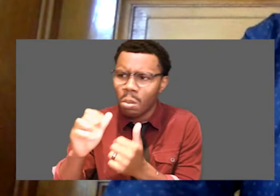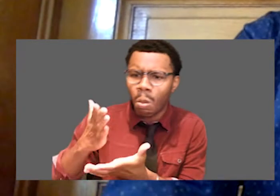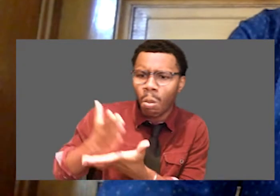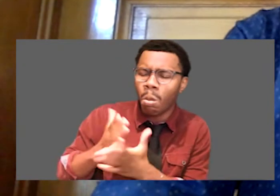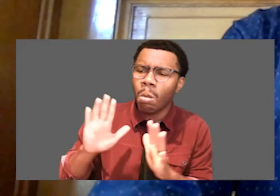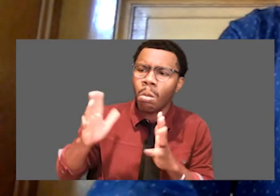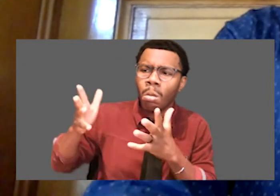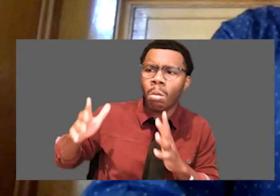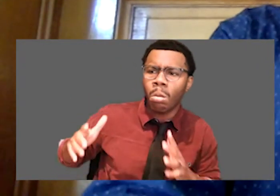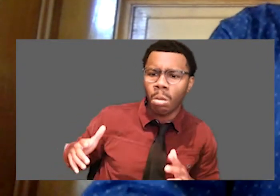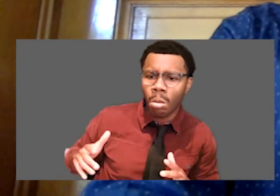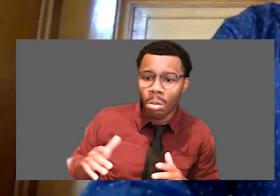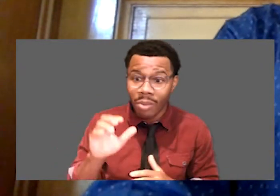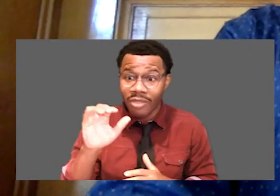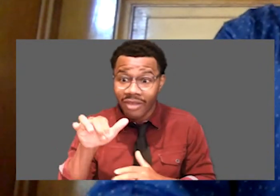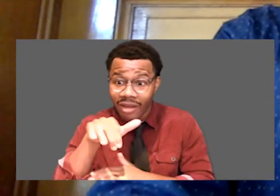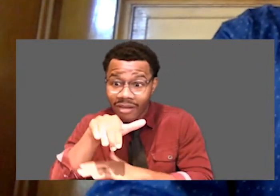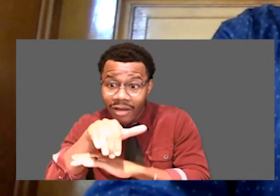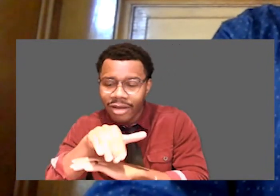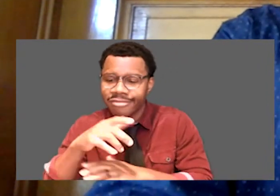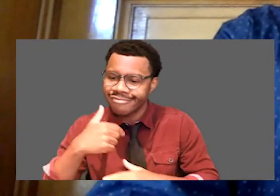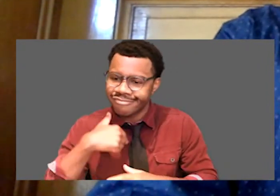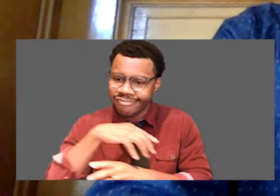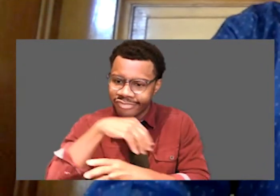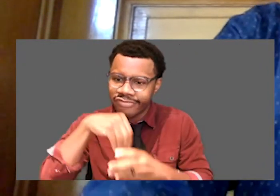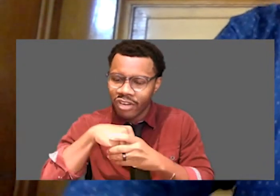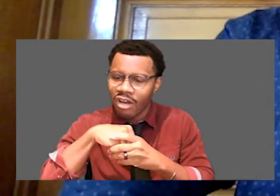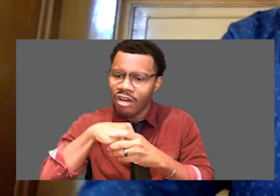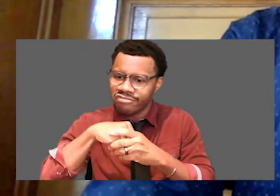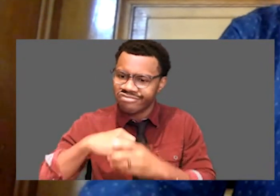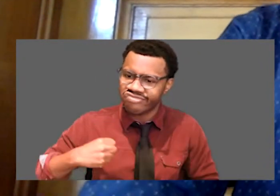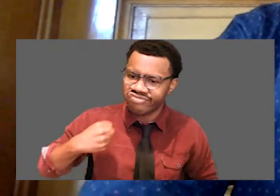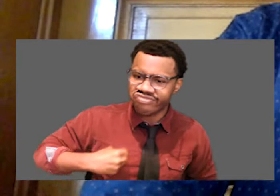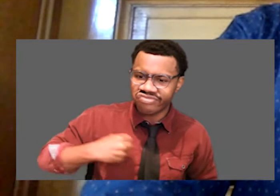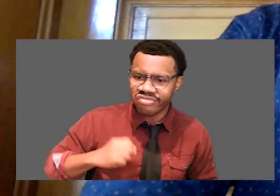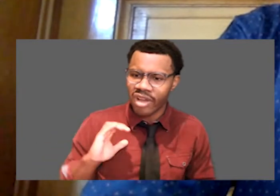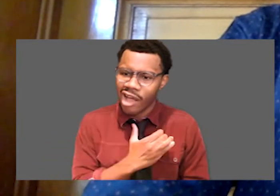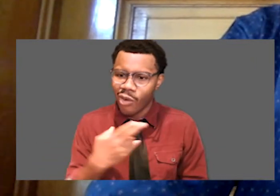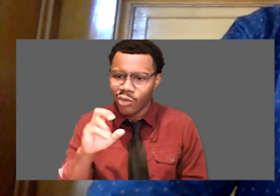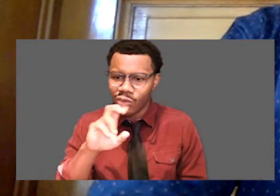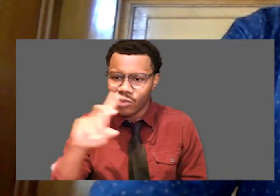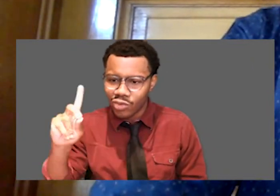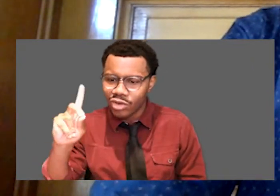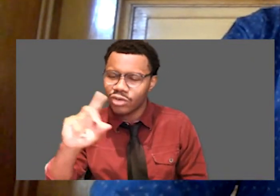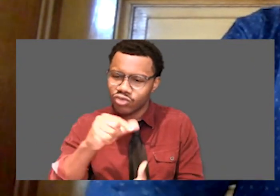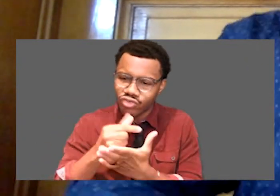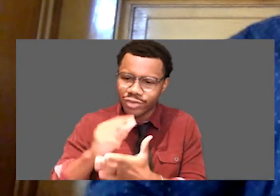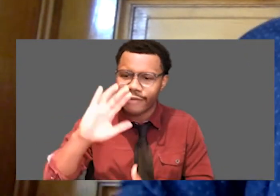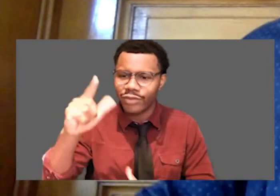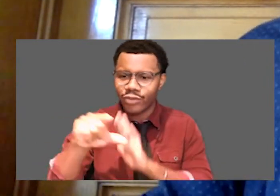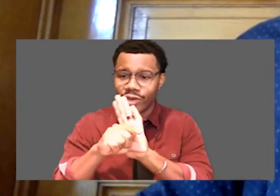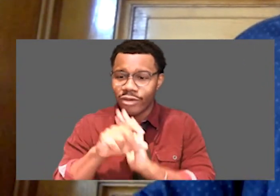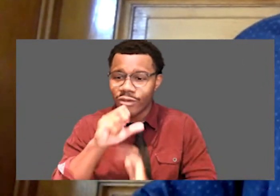All on the same night, initiated in moonlight into our hood the day I graduated fifth grade. I